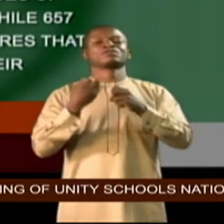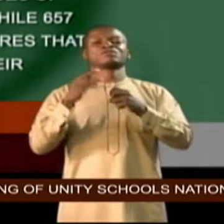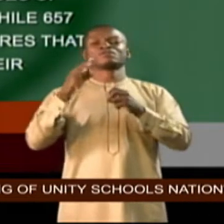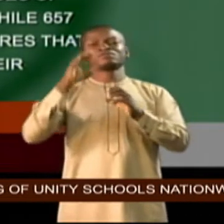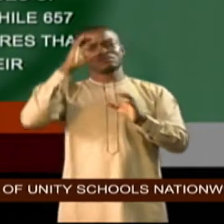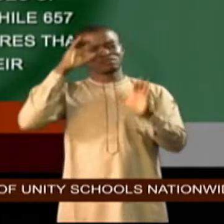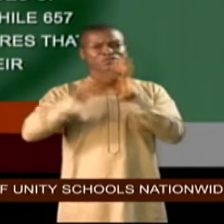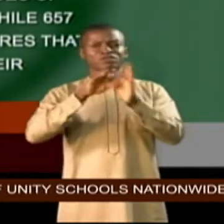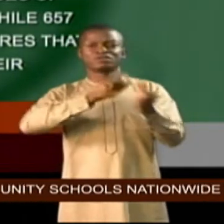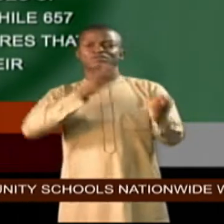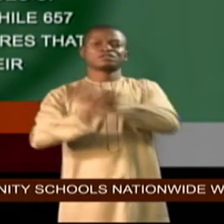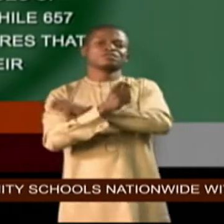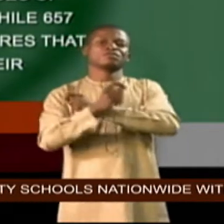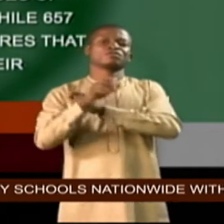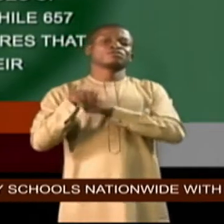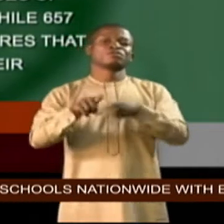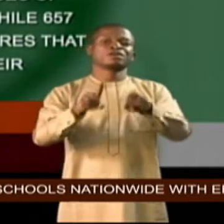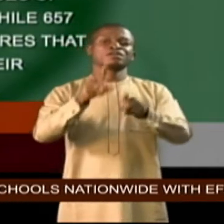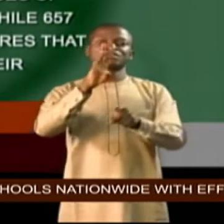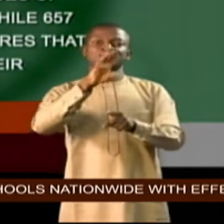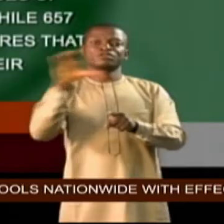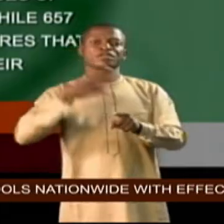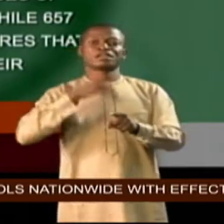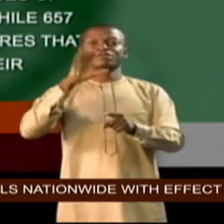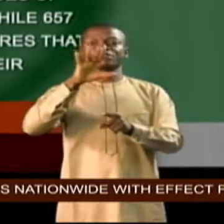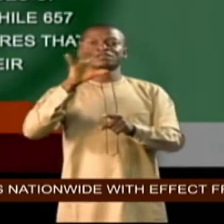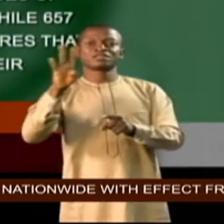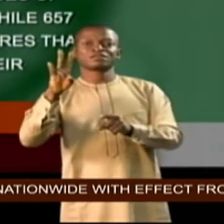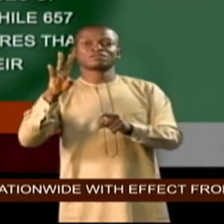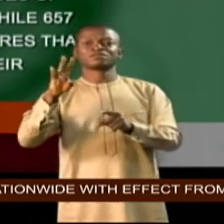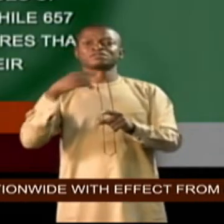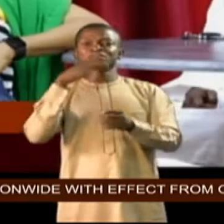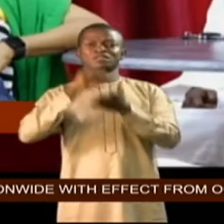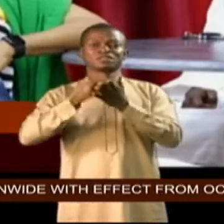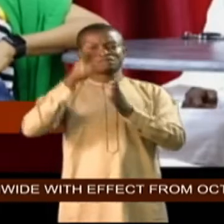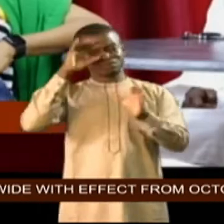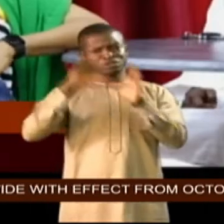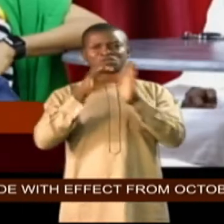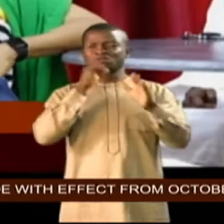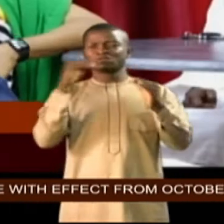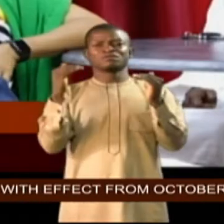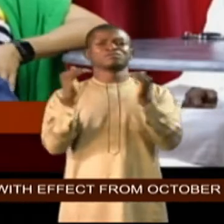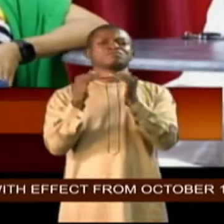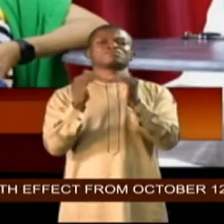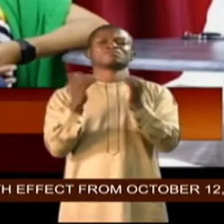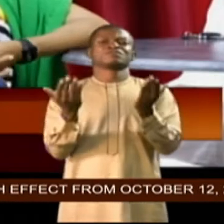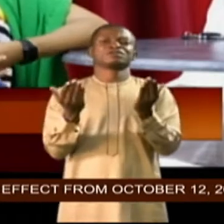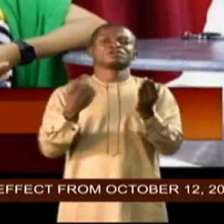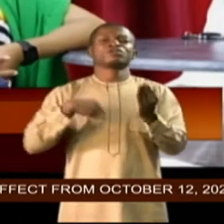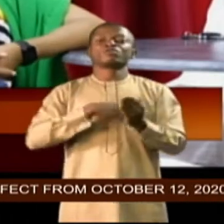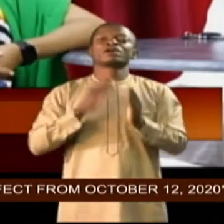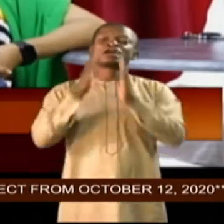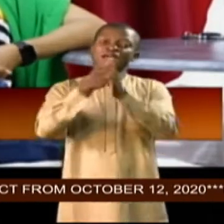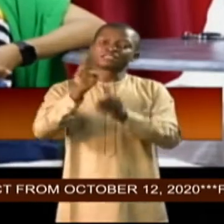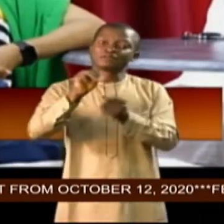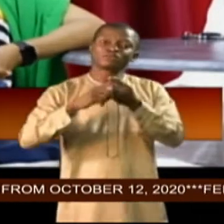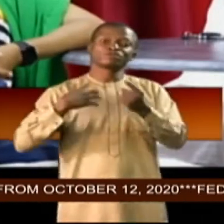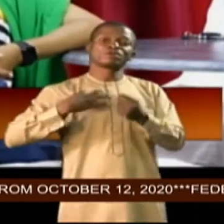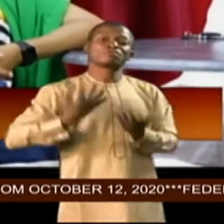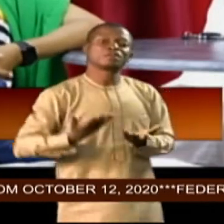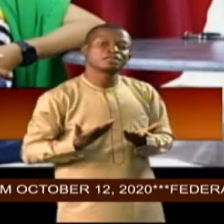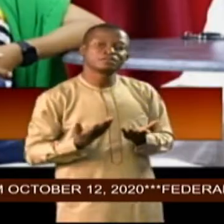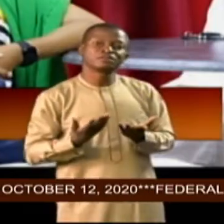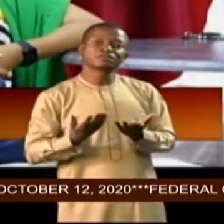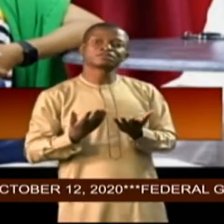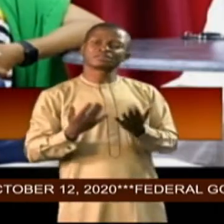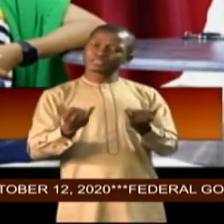while 657 have complained of unmatching pictures. And we asked them to apply. Now we are now asking them, come forward, tell